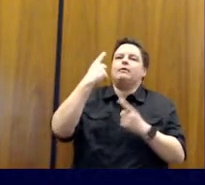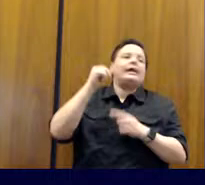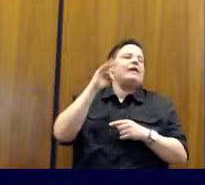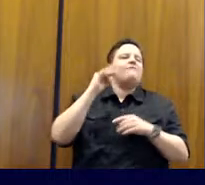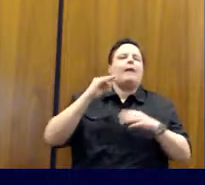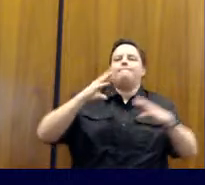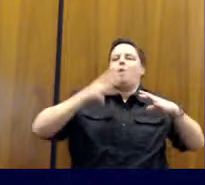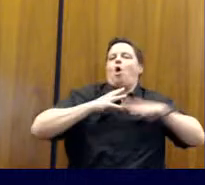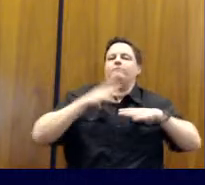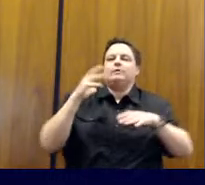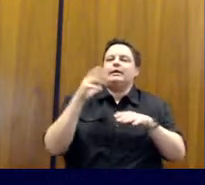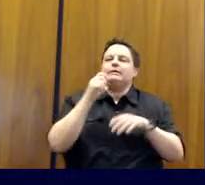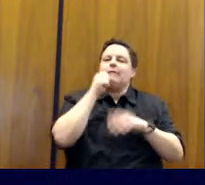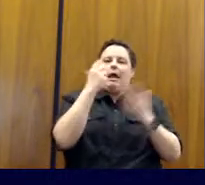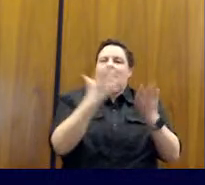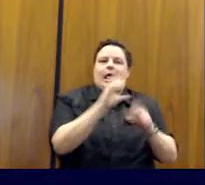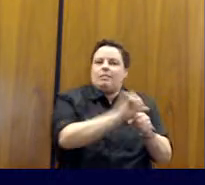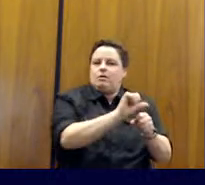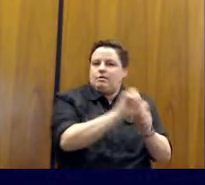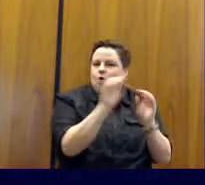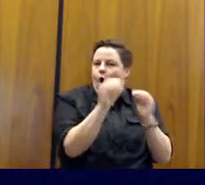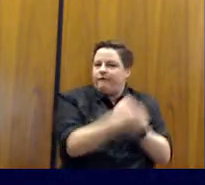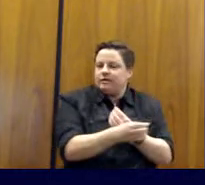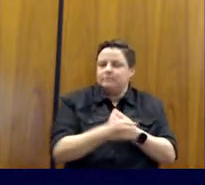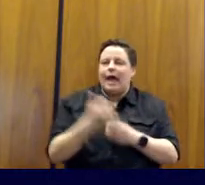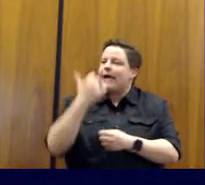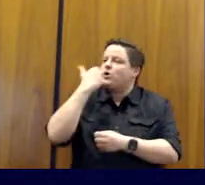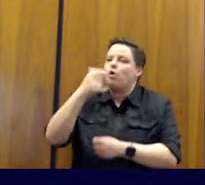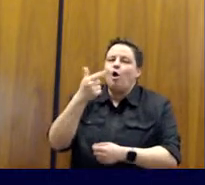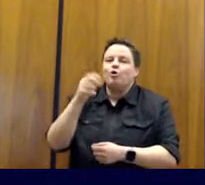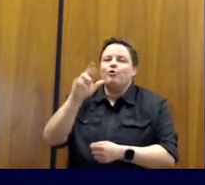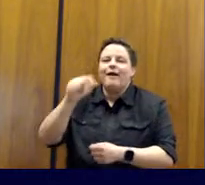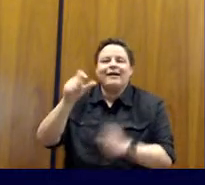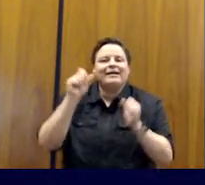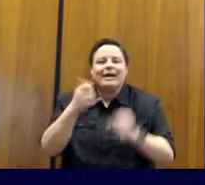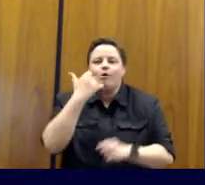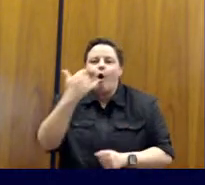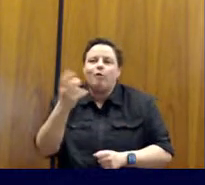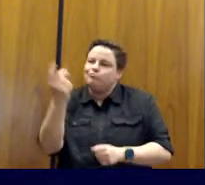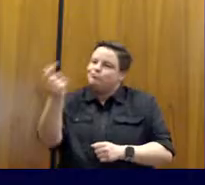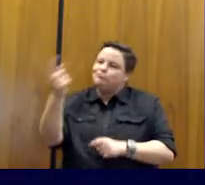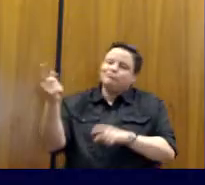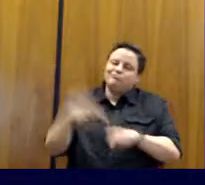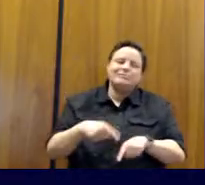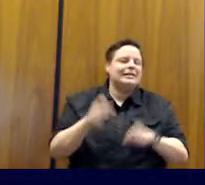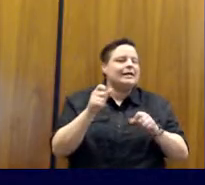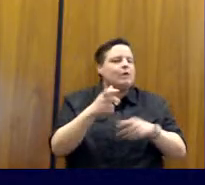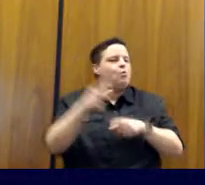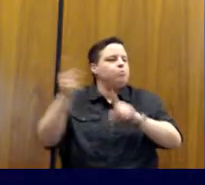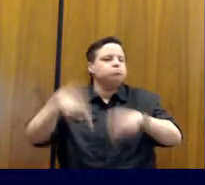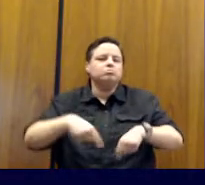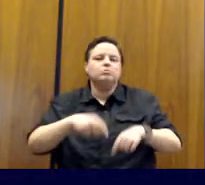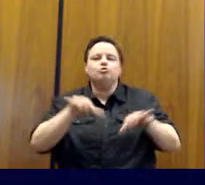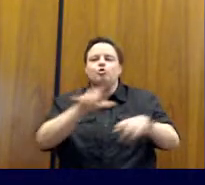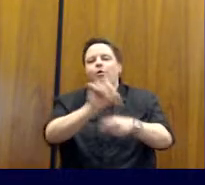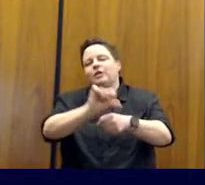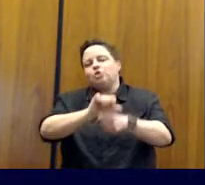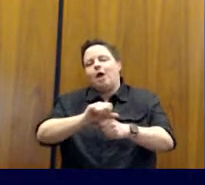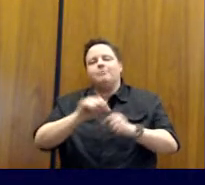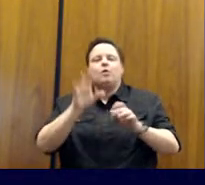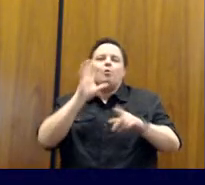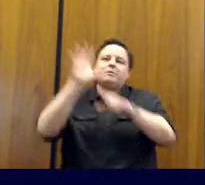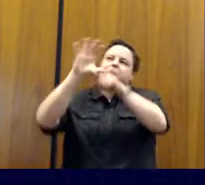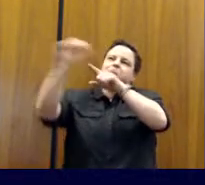and I can call Greg, and I would trust him to do the job phenomenally. He's somebody that you